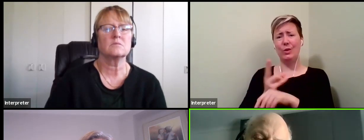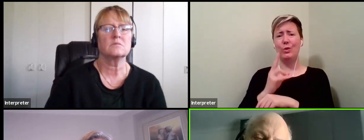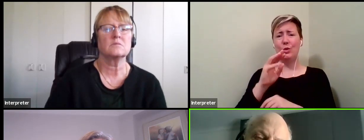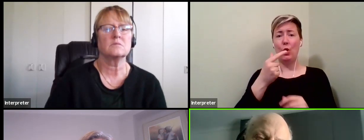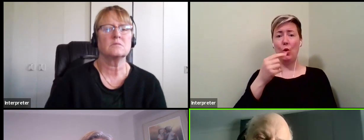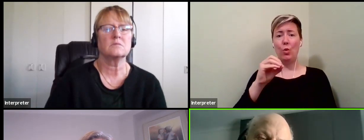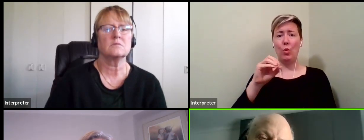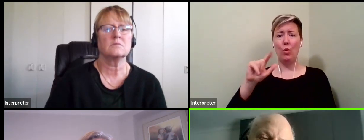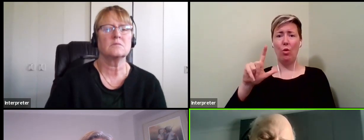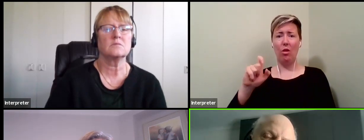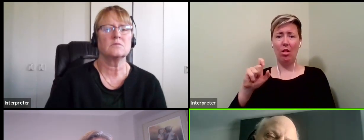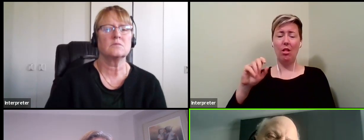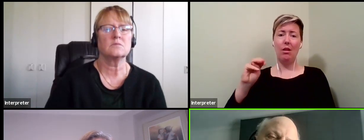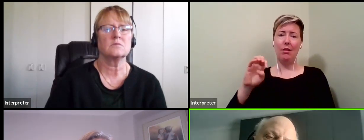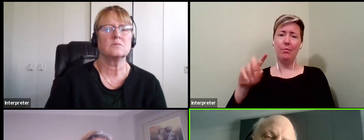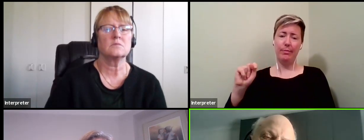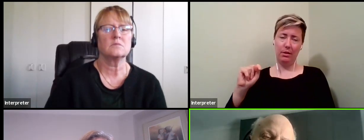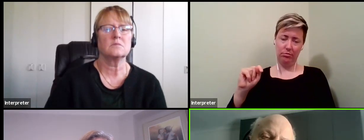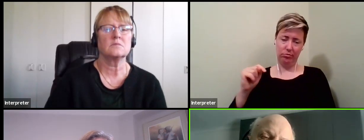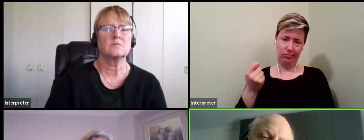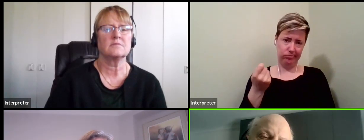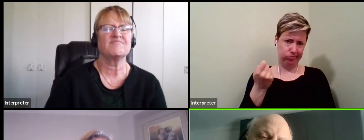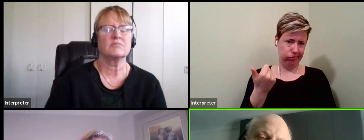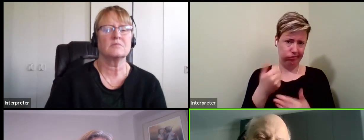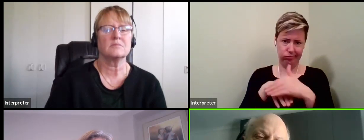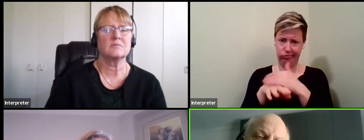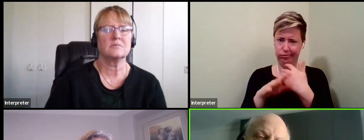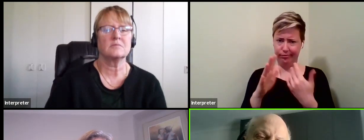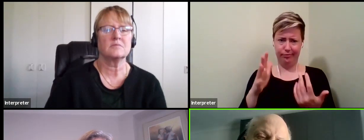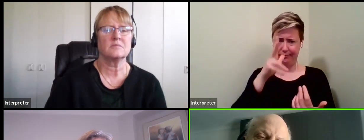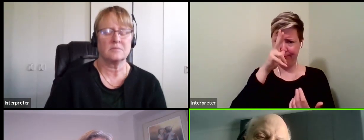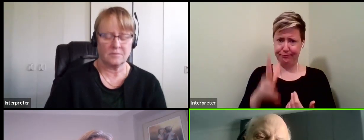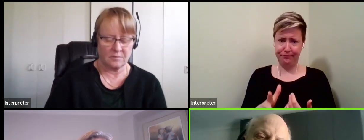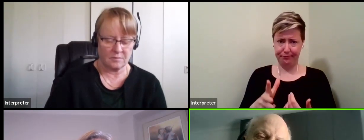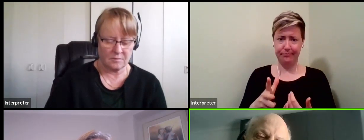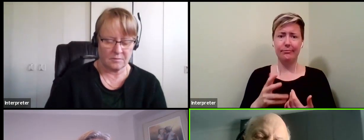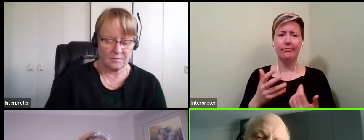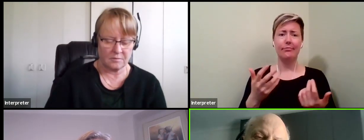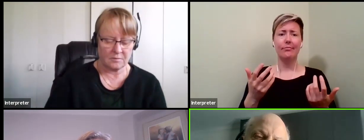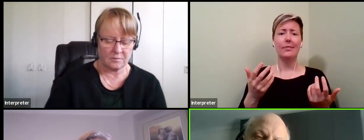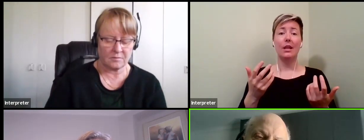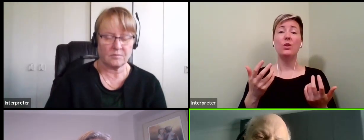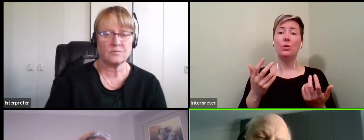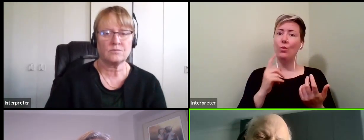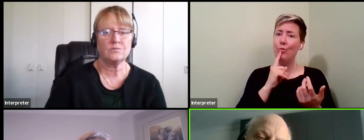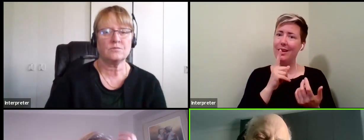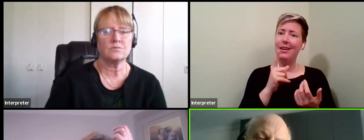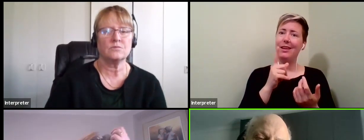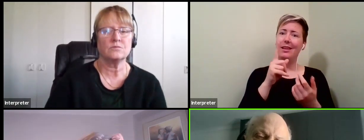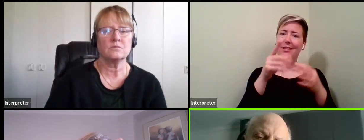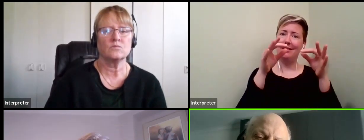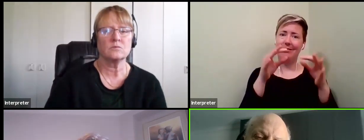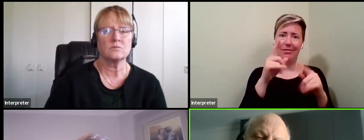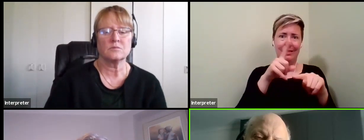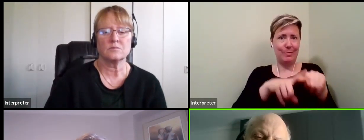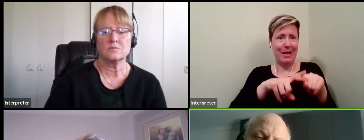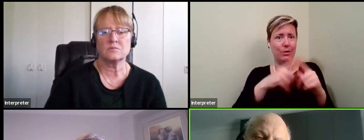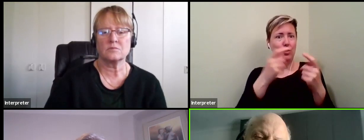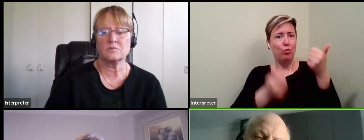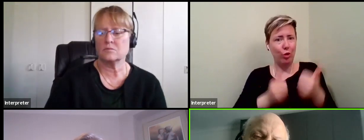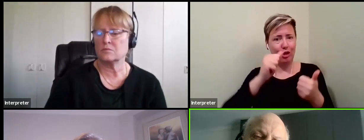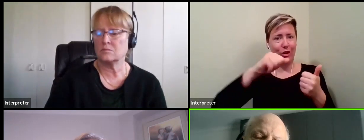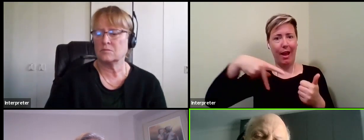say, way less accessible as far as I could see. Your choice of your tool that you use may create barriers. Can you give us some